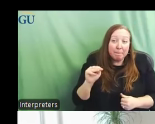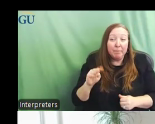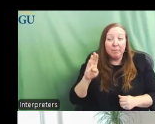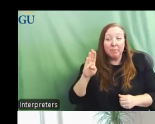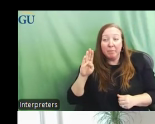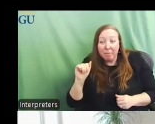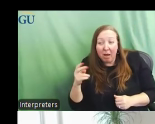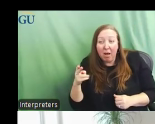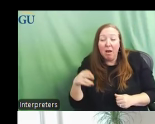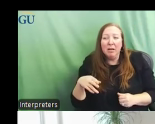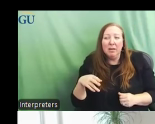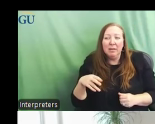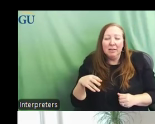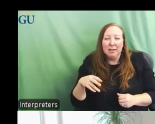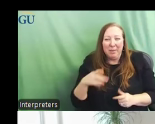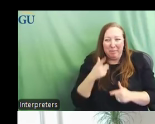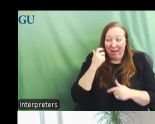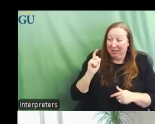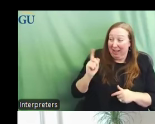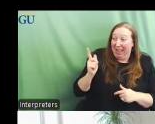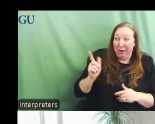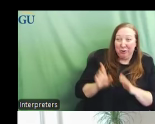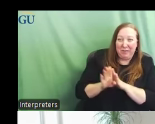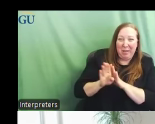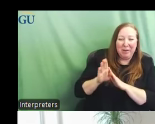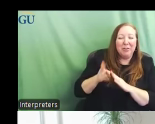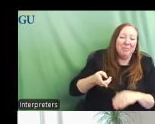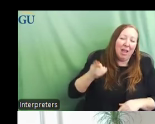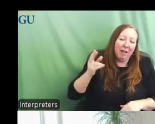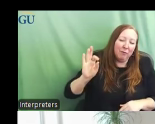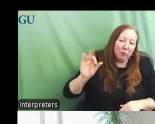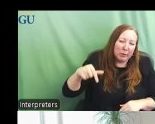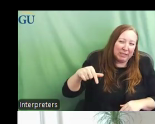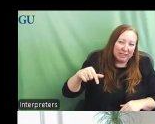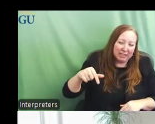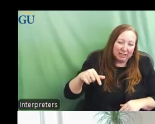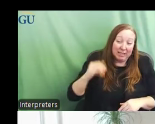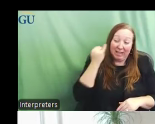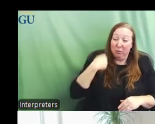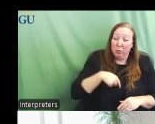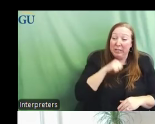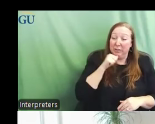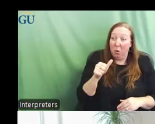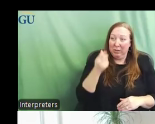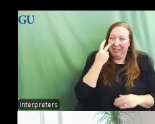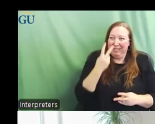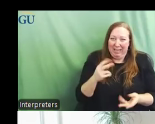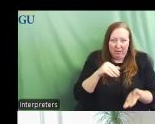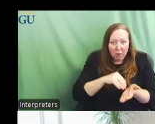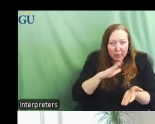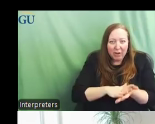associated with the high frequency just may not be expected and may be overlooked if we don't have a documented hearing loss that we are